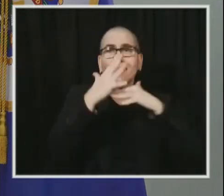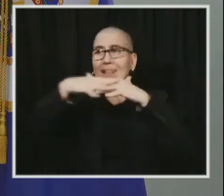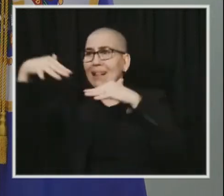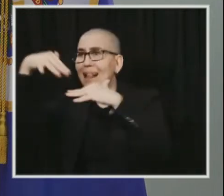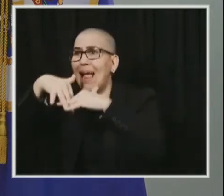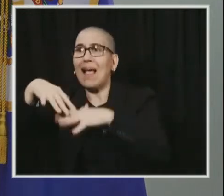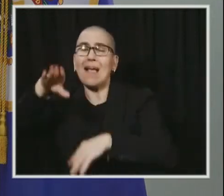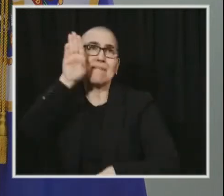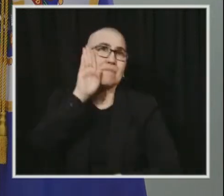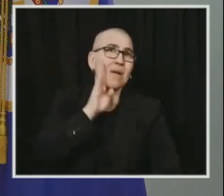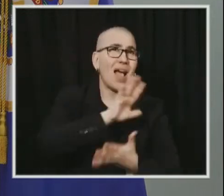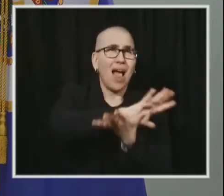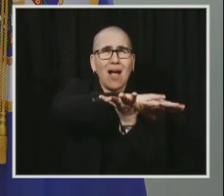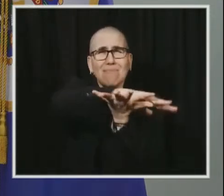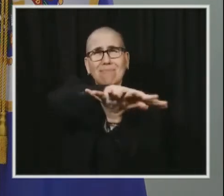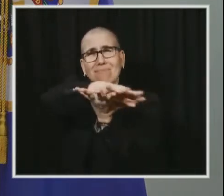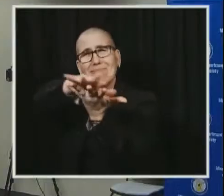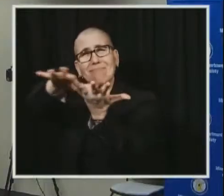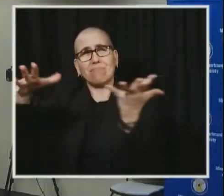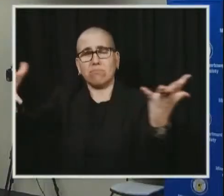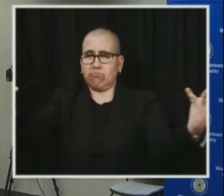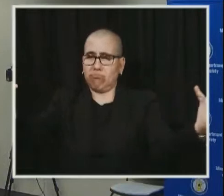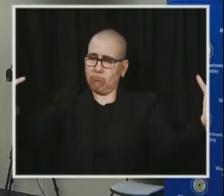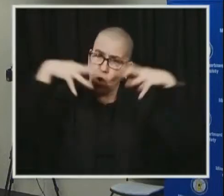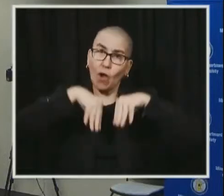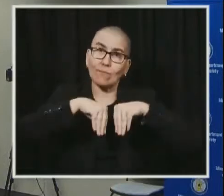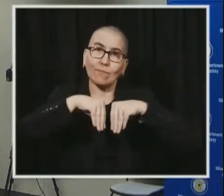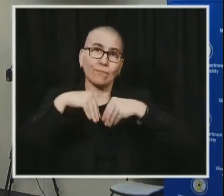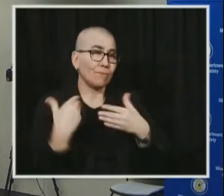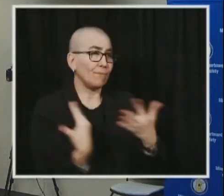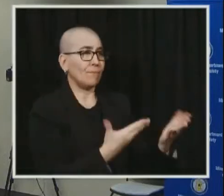to receive the vaccine and the care that they need. Lieutenant Governor Flanagan.